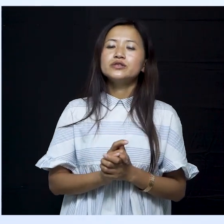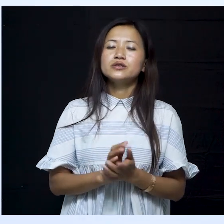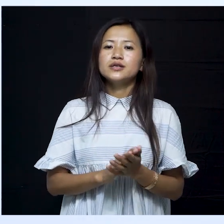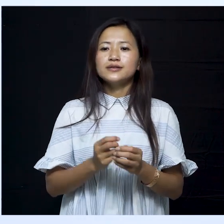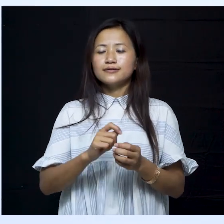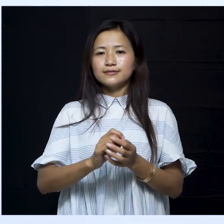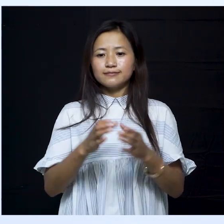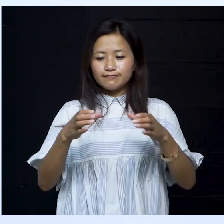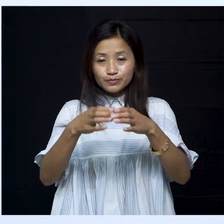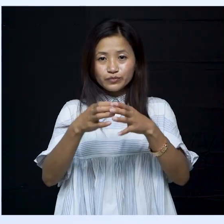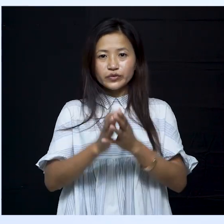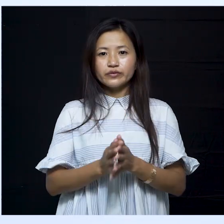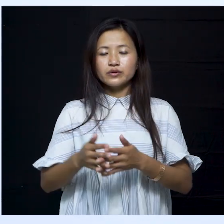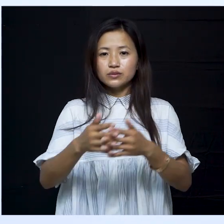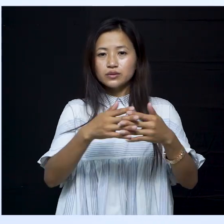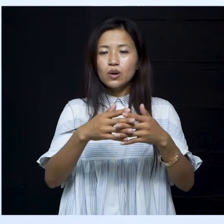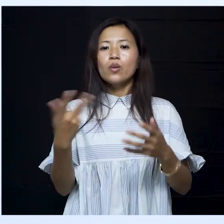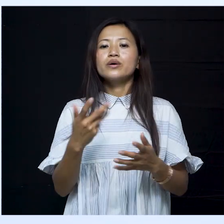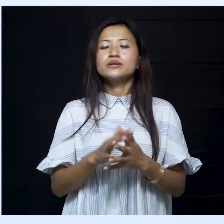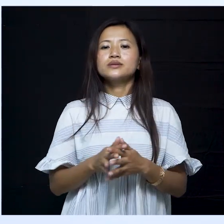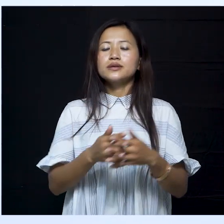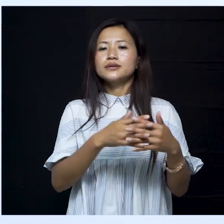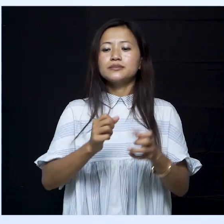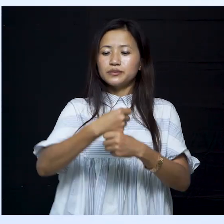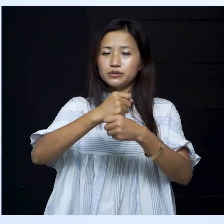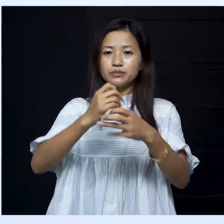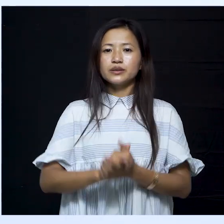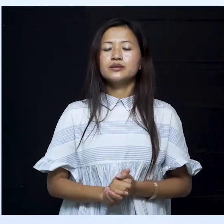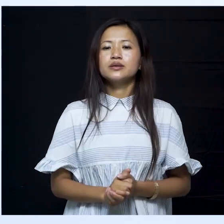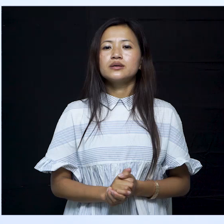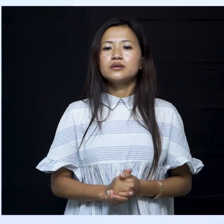in America, which these kind of muffins are being made